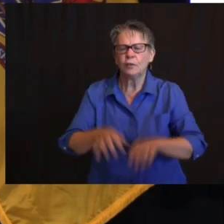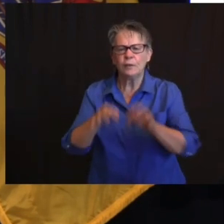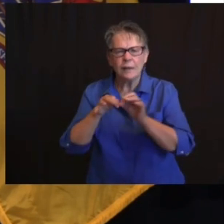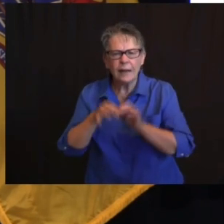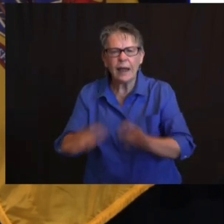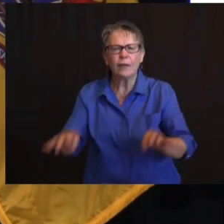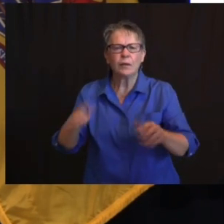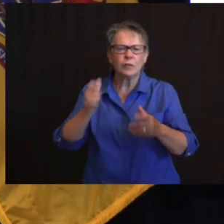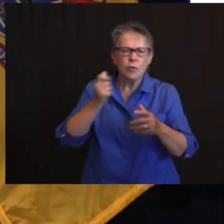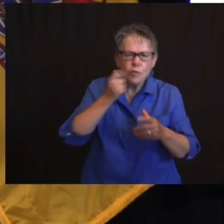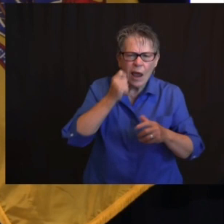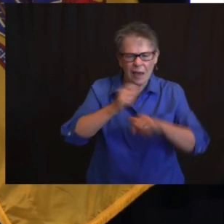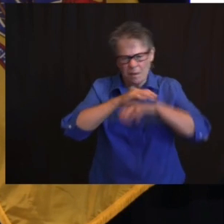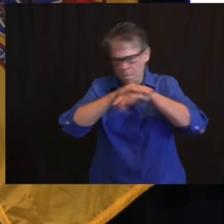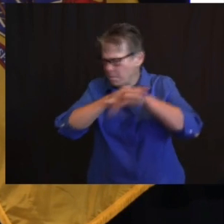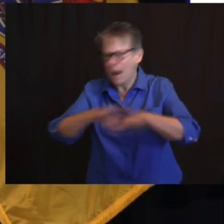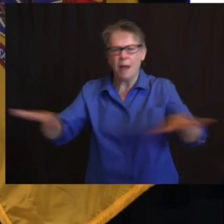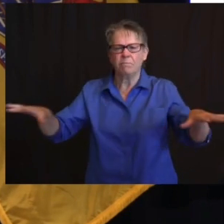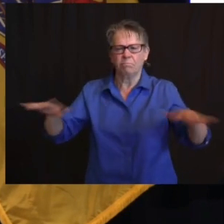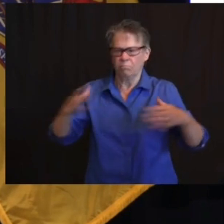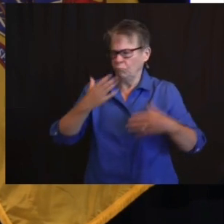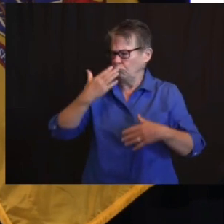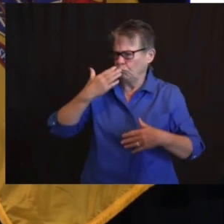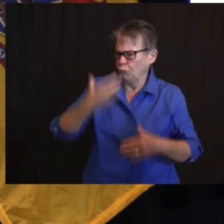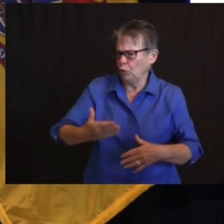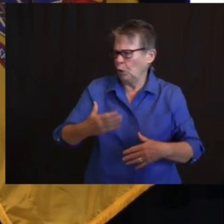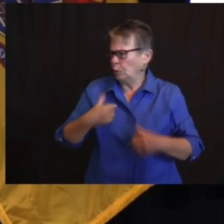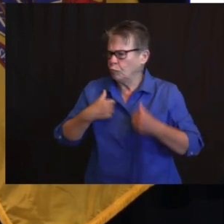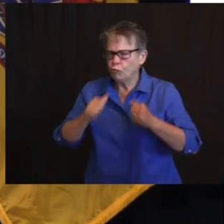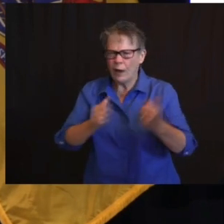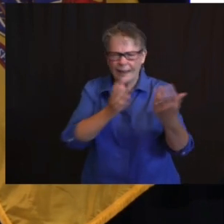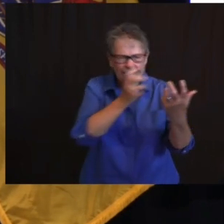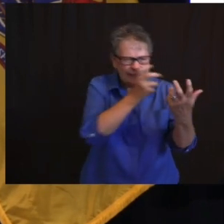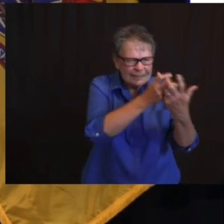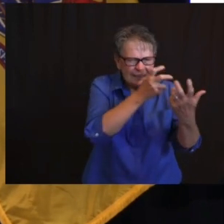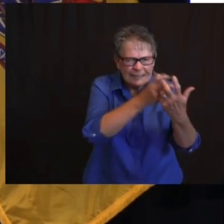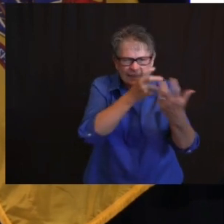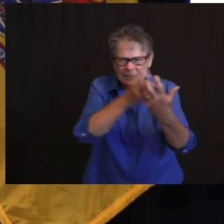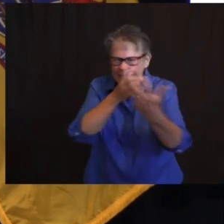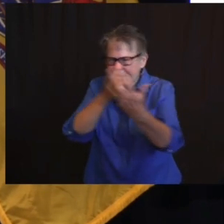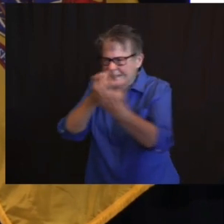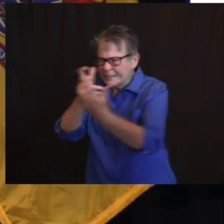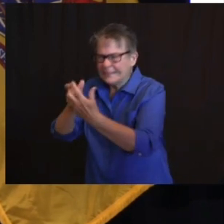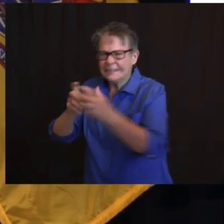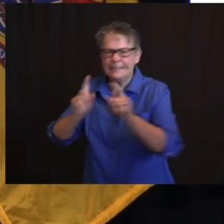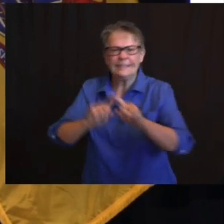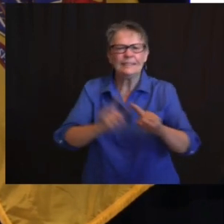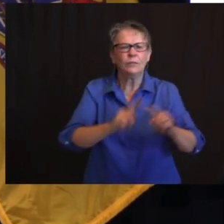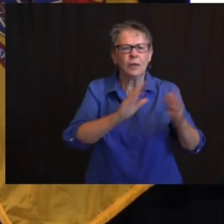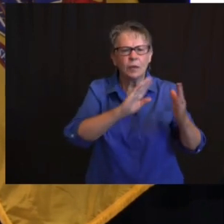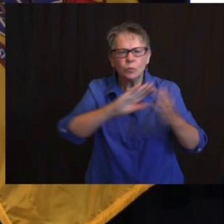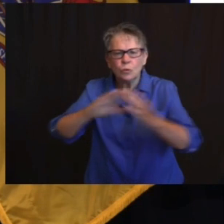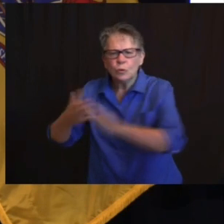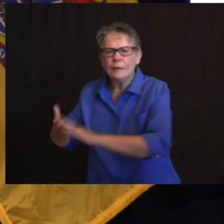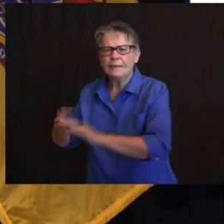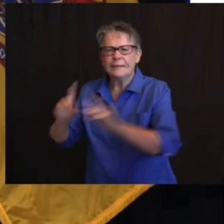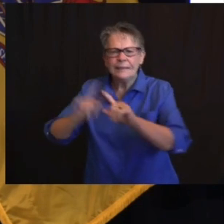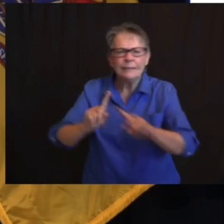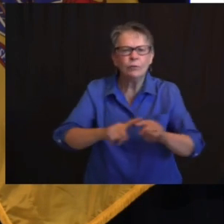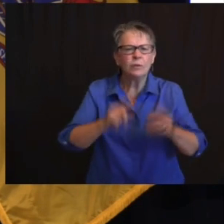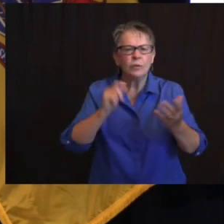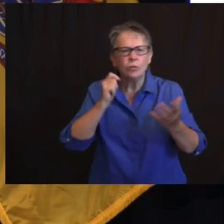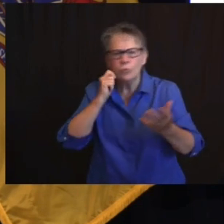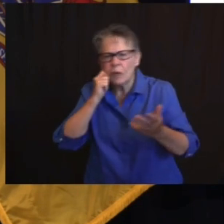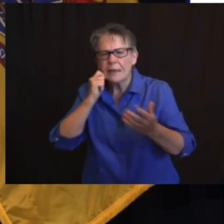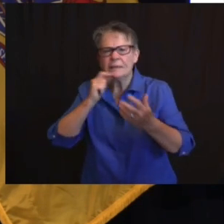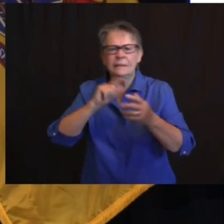both in how we look and our heritages, but also our own mindset as a